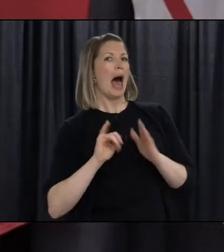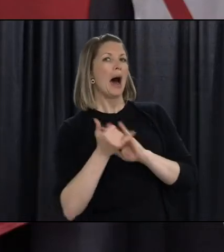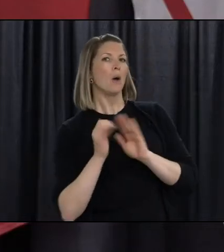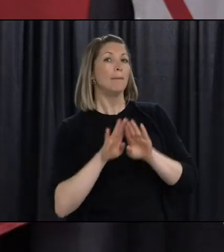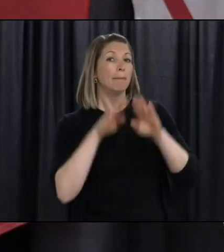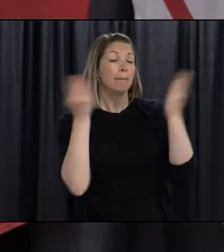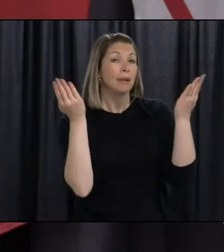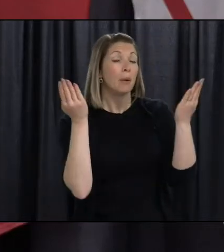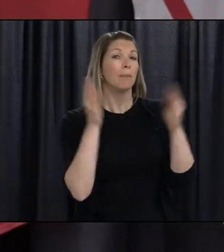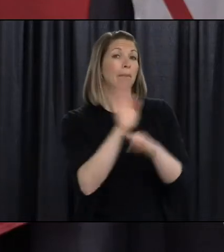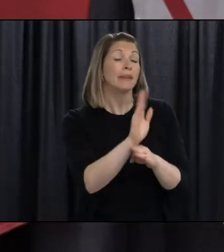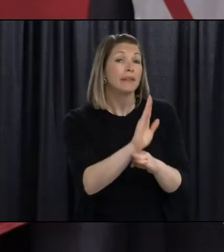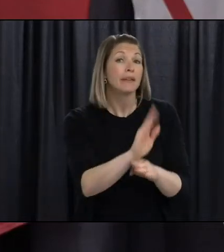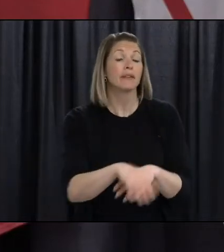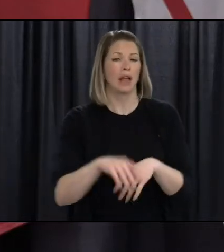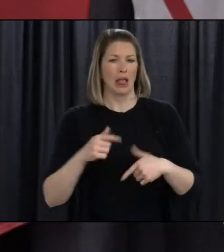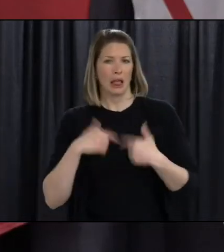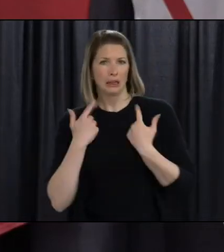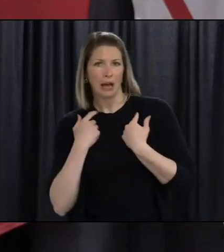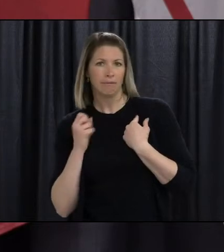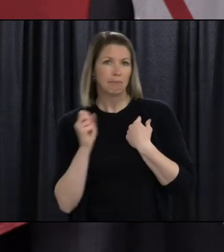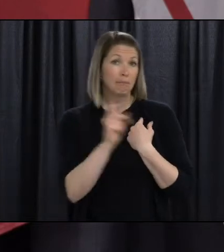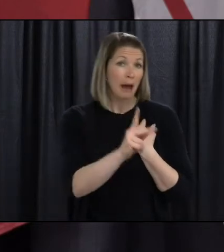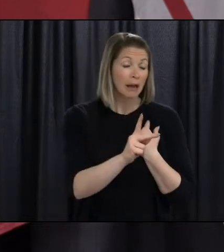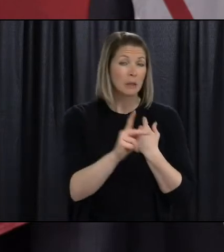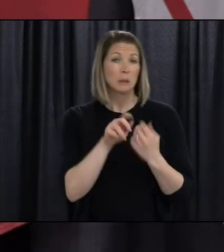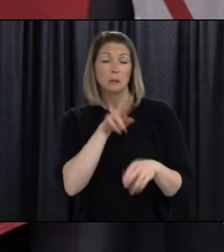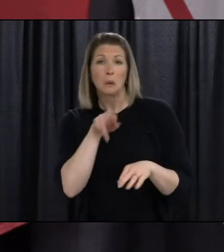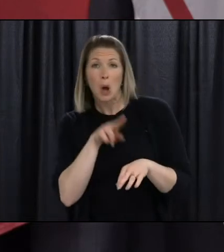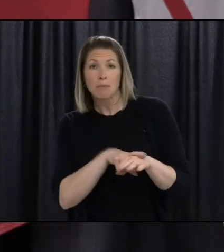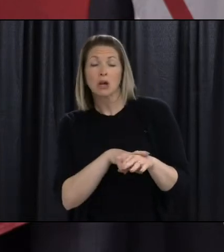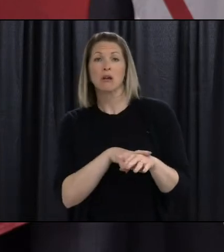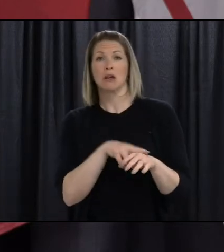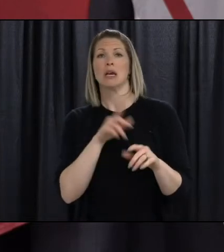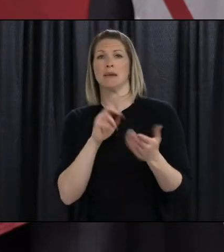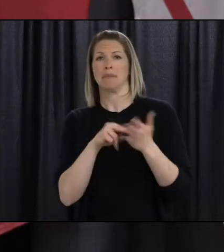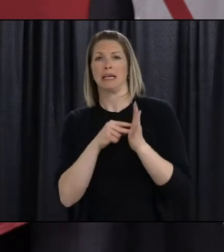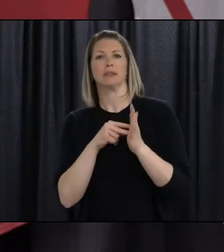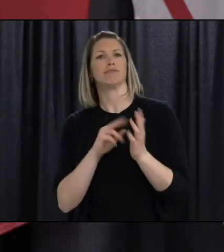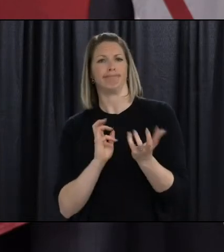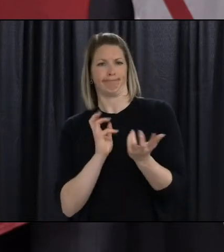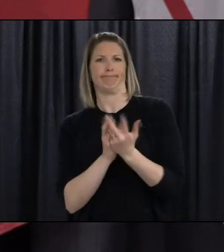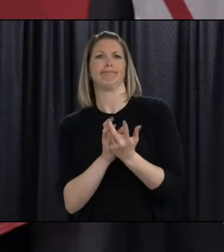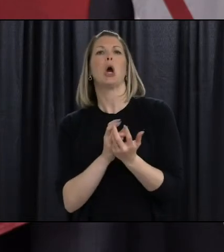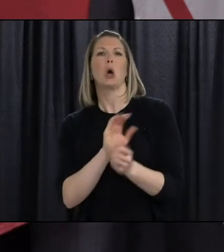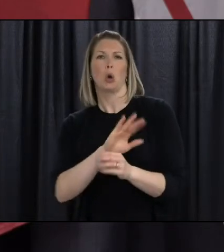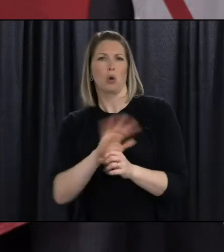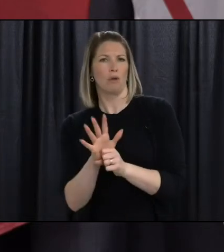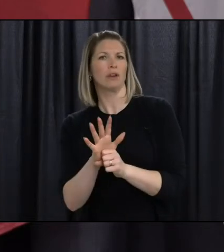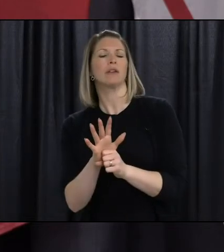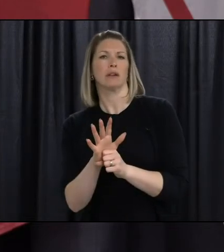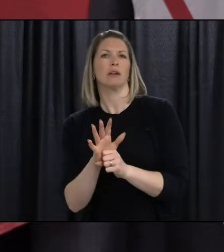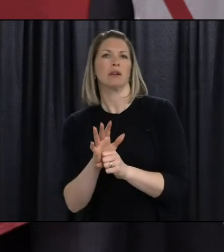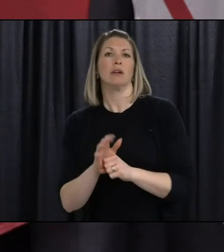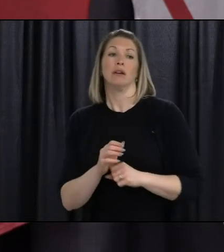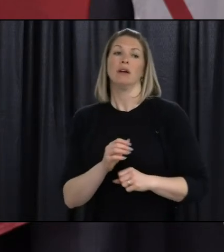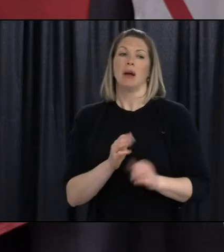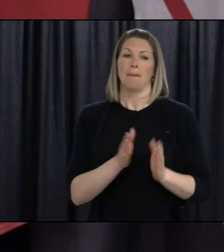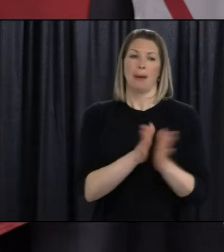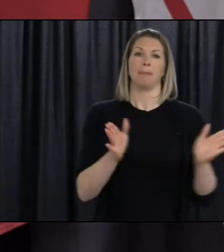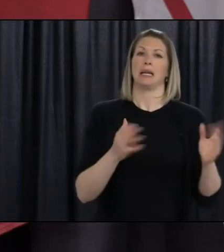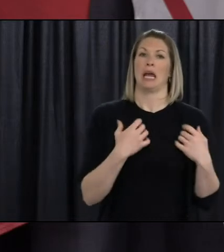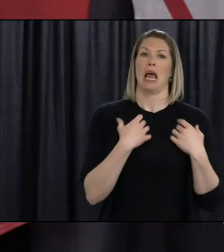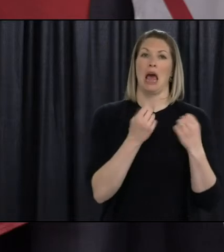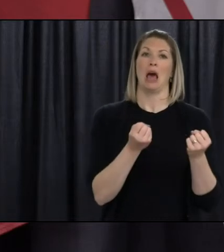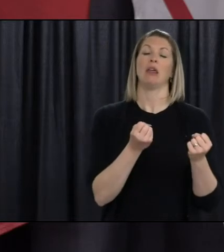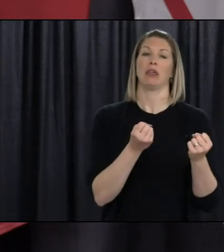business and our economy. This has been clearly outlined in every step along the way here. I think public health officials has done a really good job